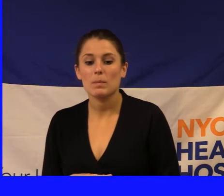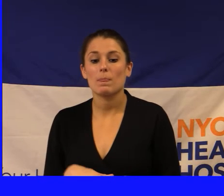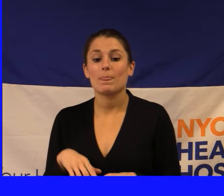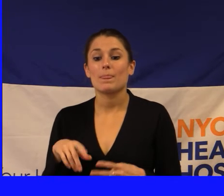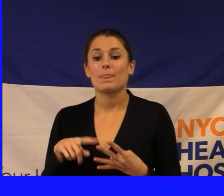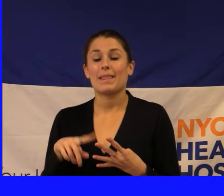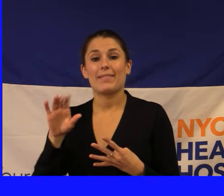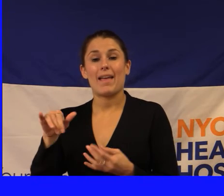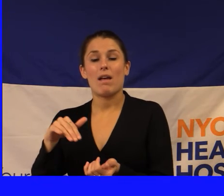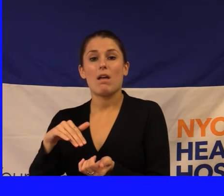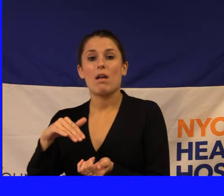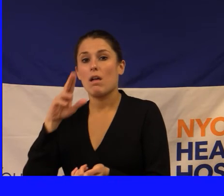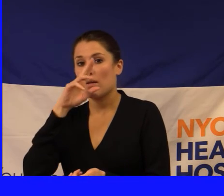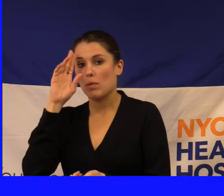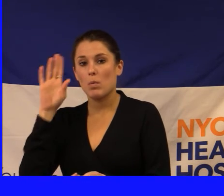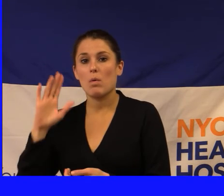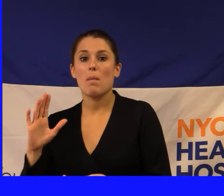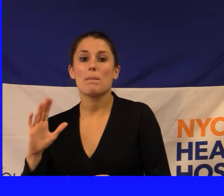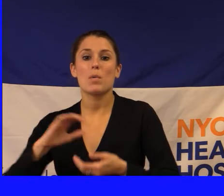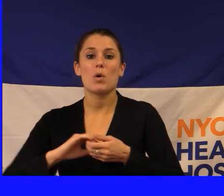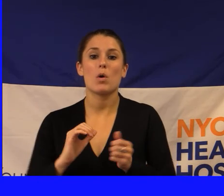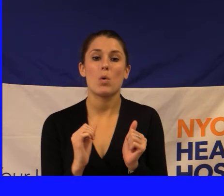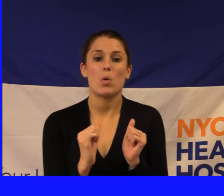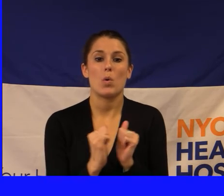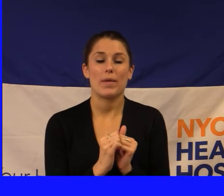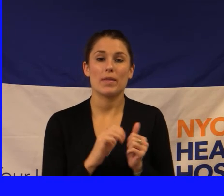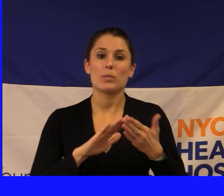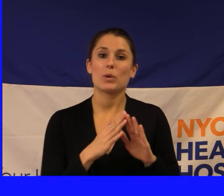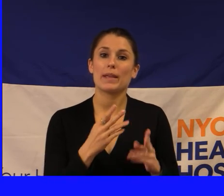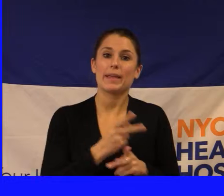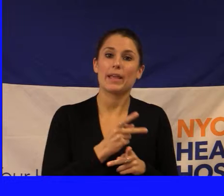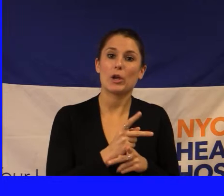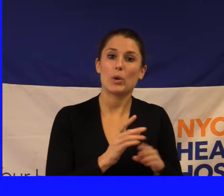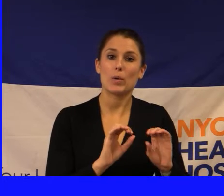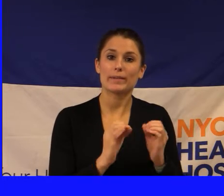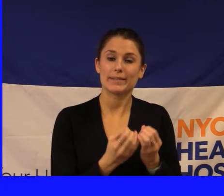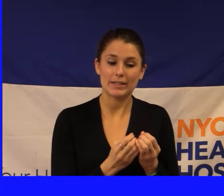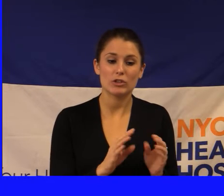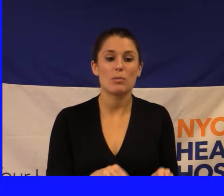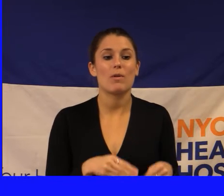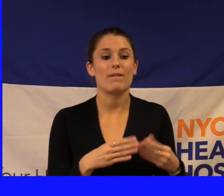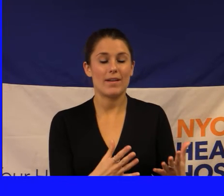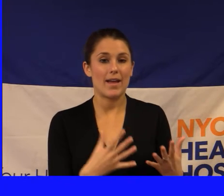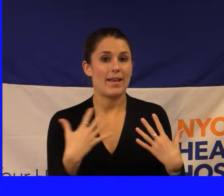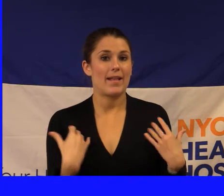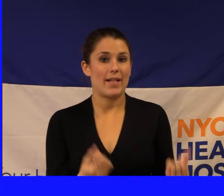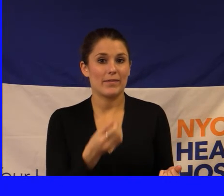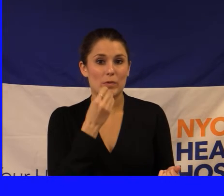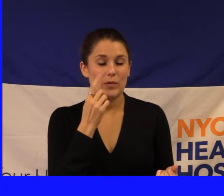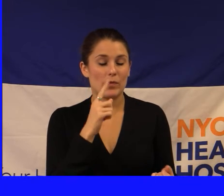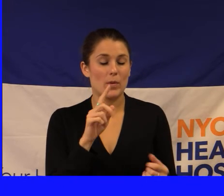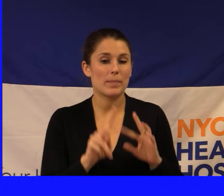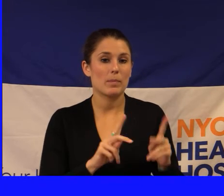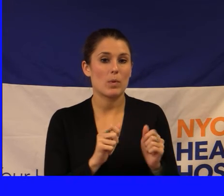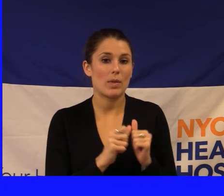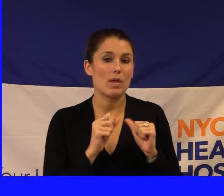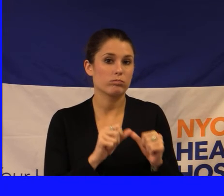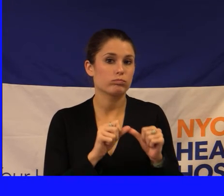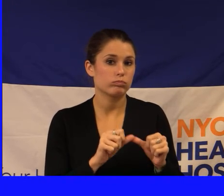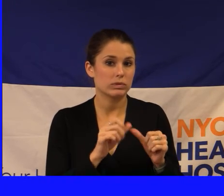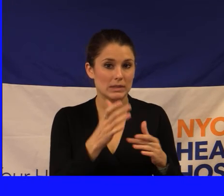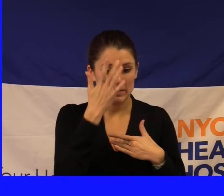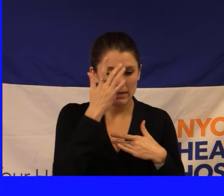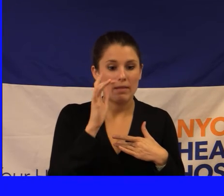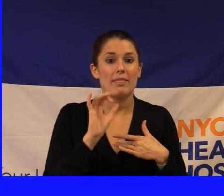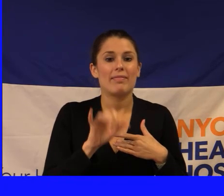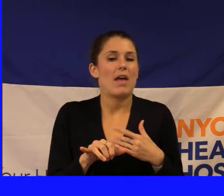was funded externally to provide healthy meals for people with chronic illness. And that alone was all it takes